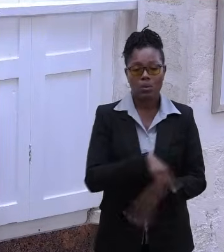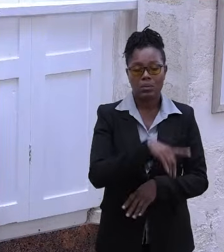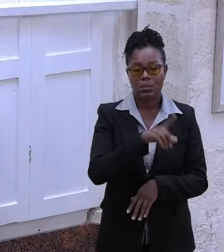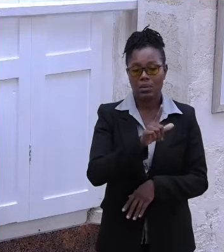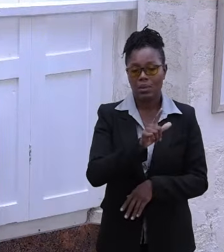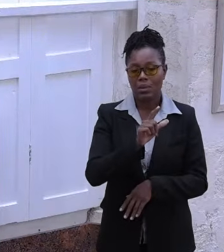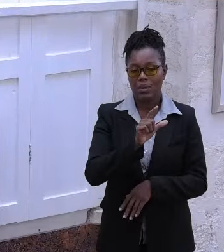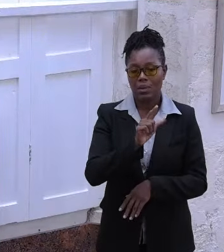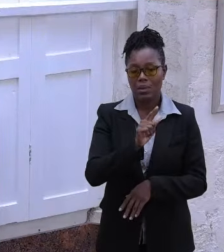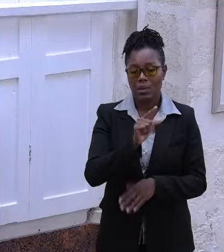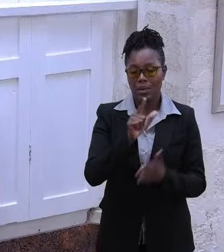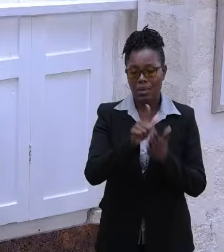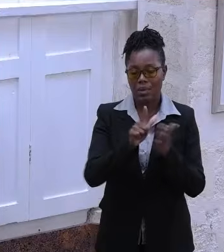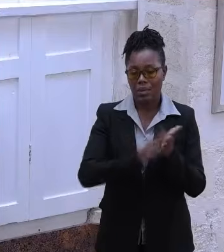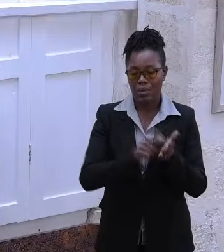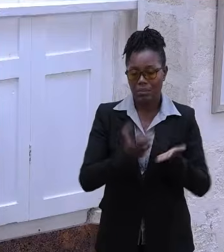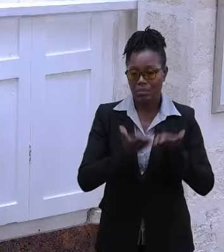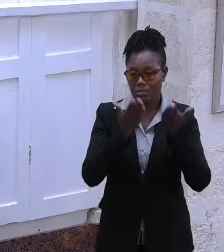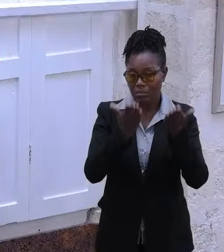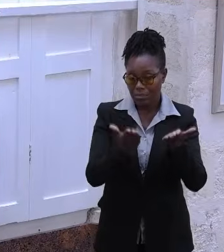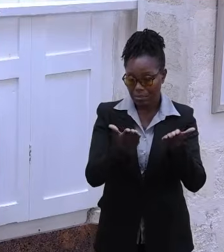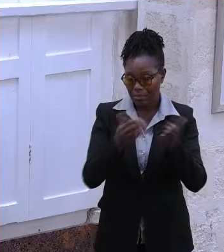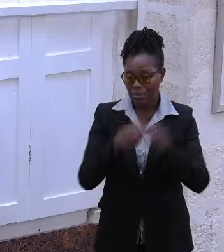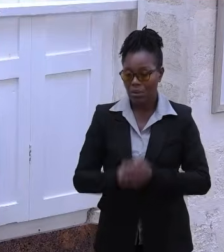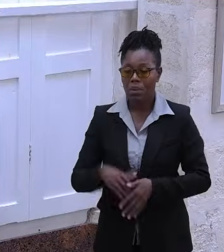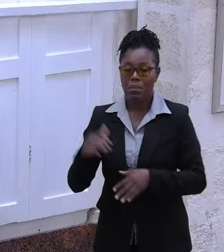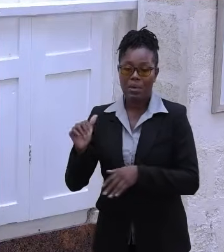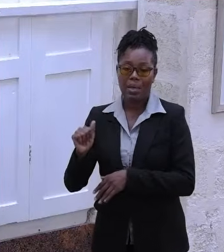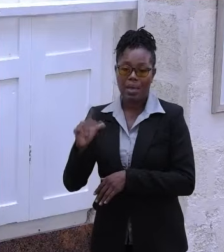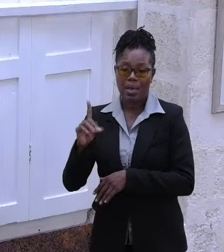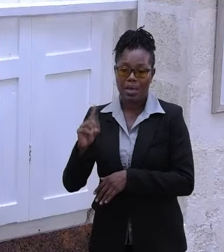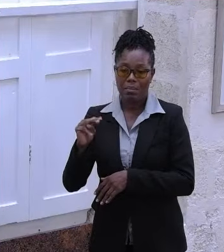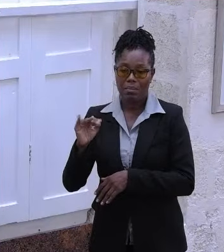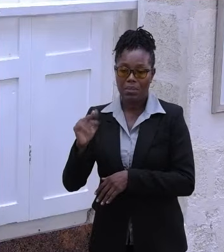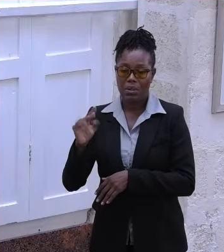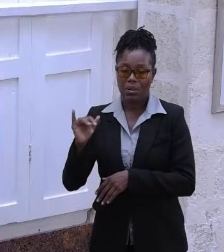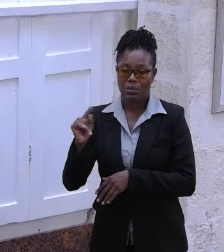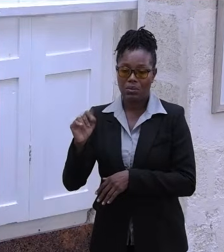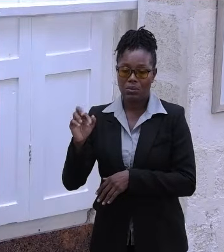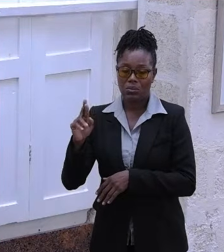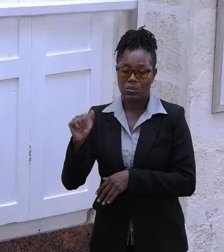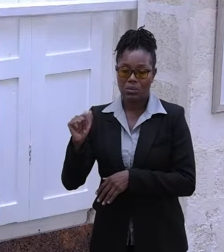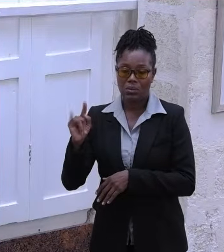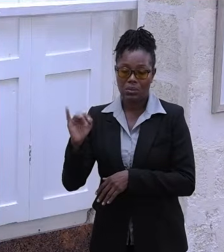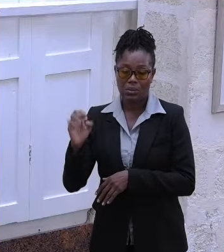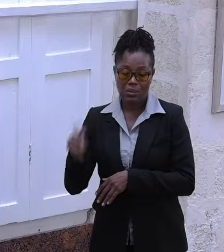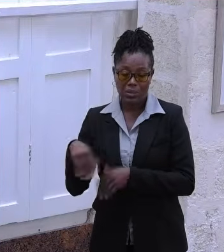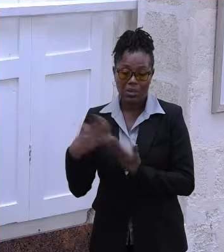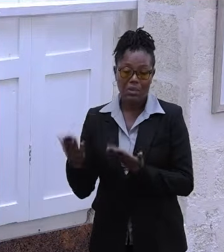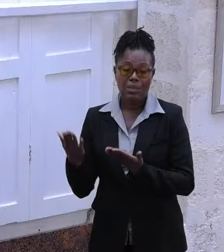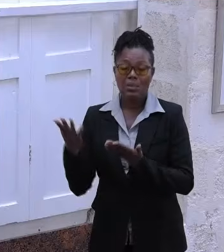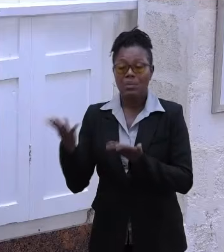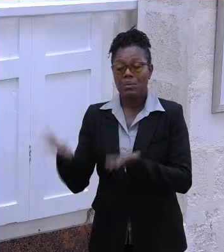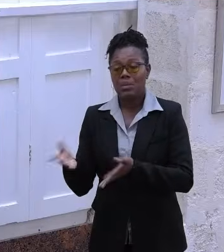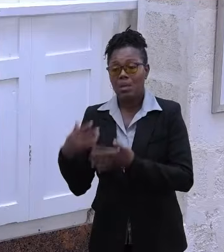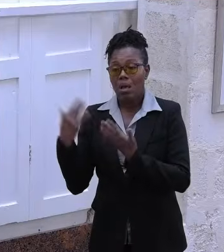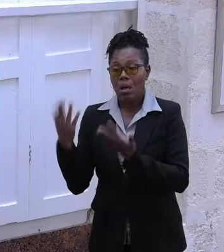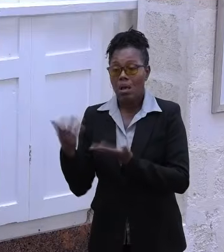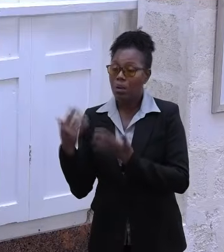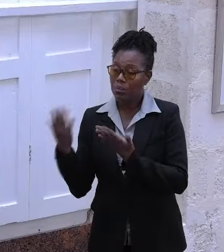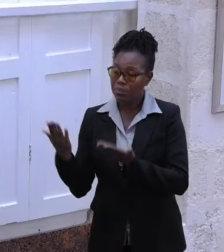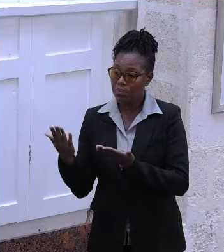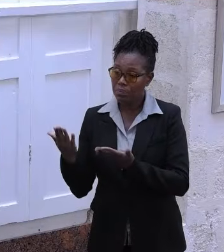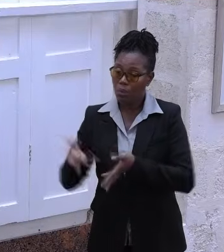is, but yet in the administration of it, there was a lacuna that allowed for